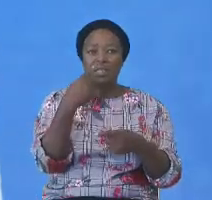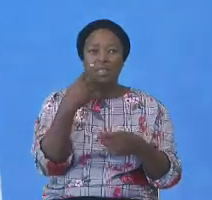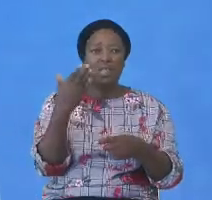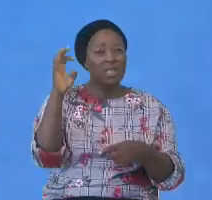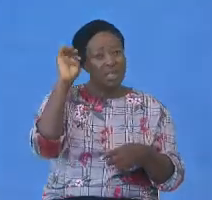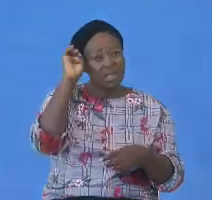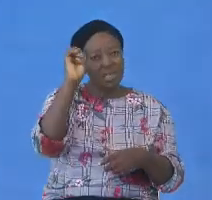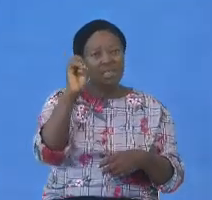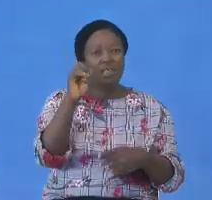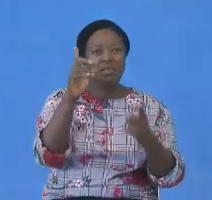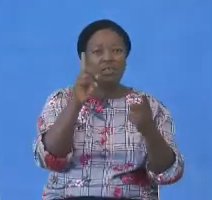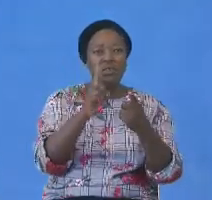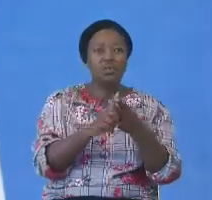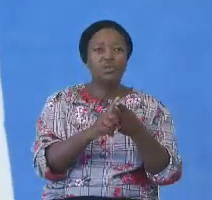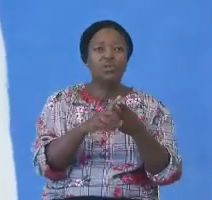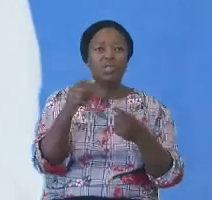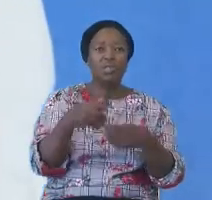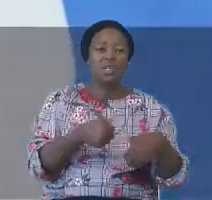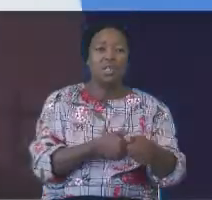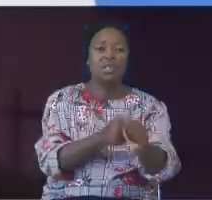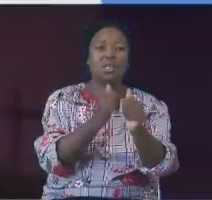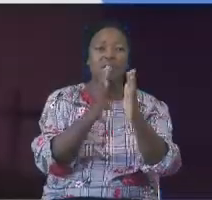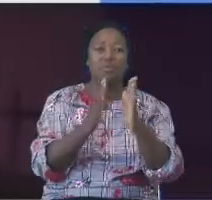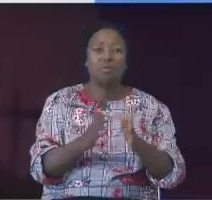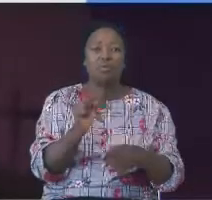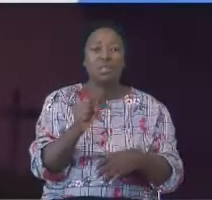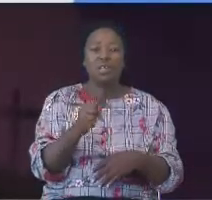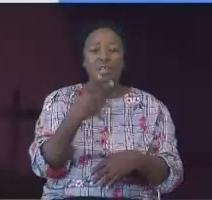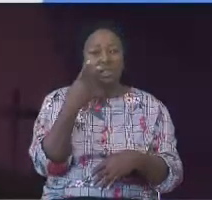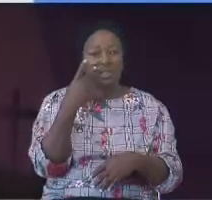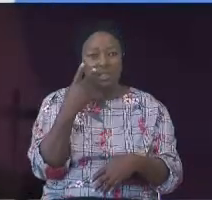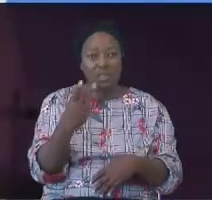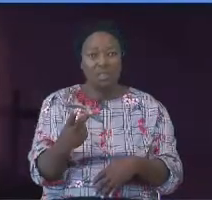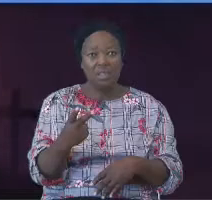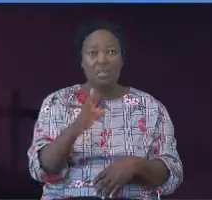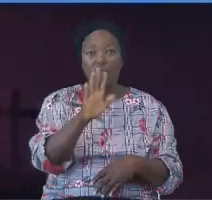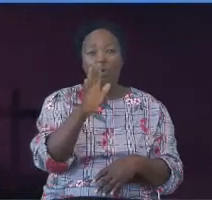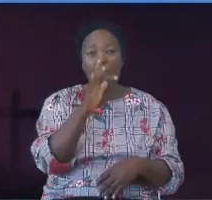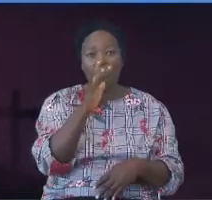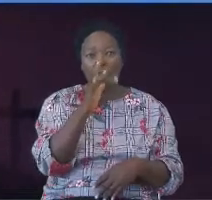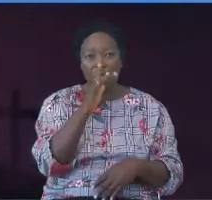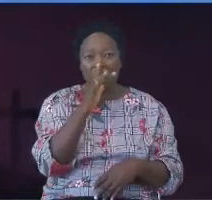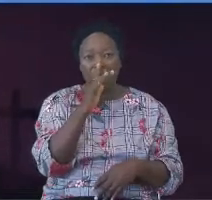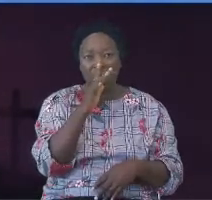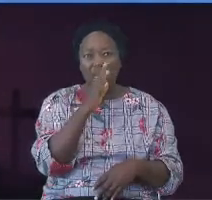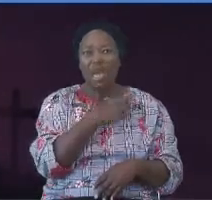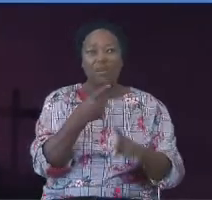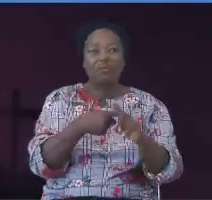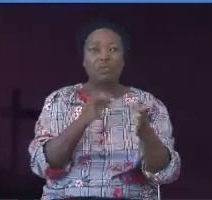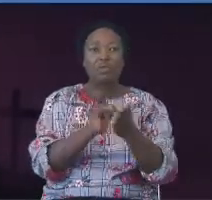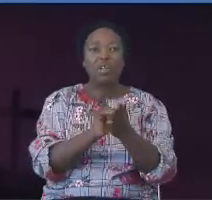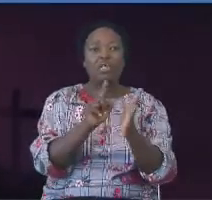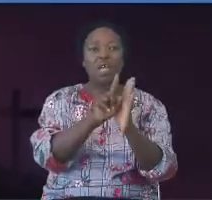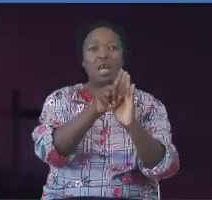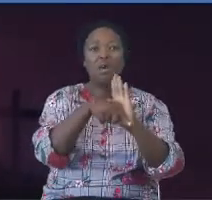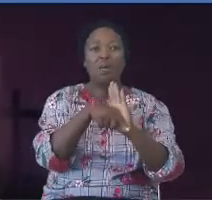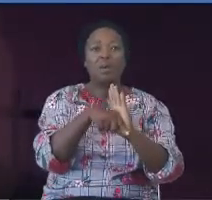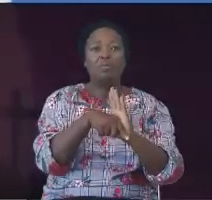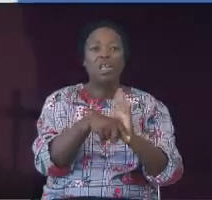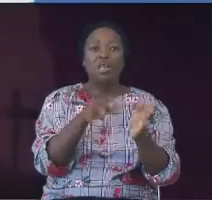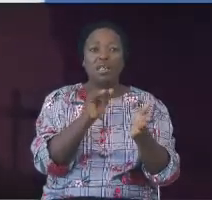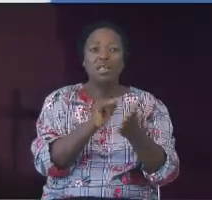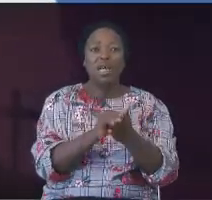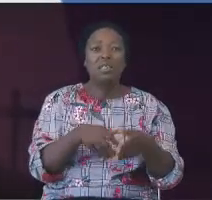verse 27 then said he to the disciple behold